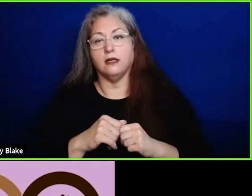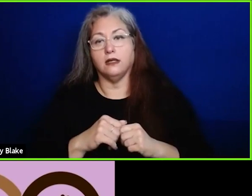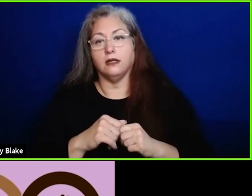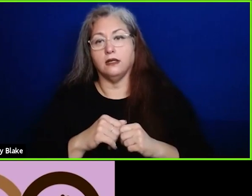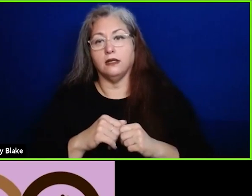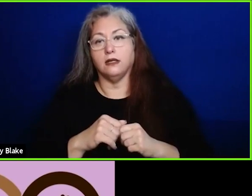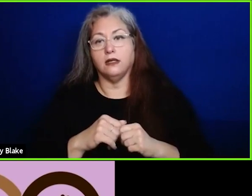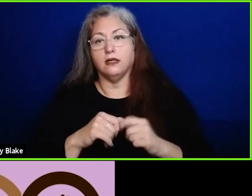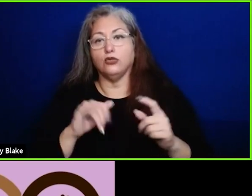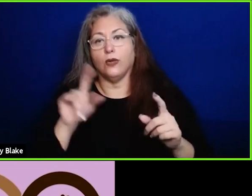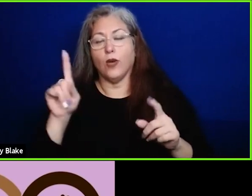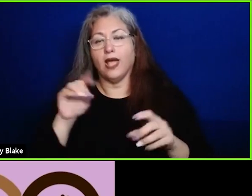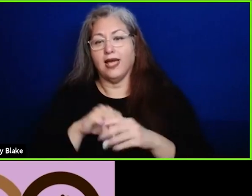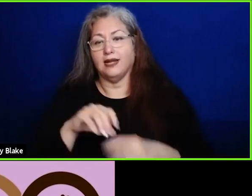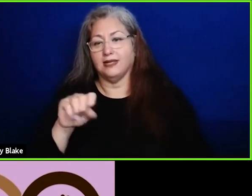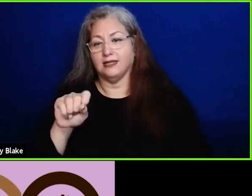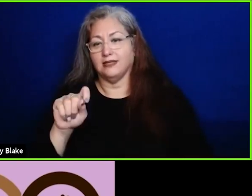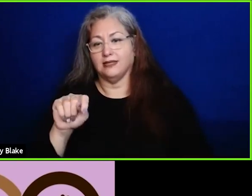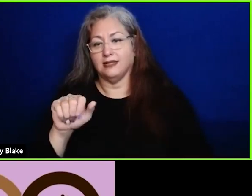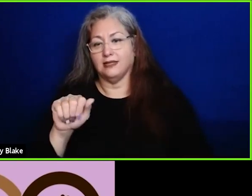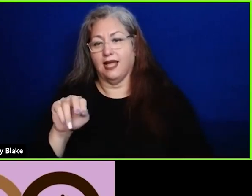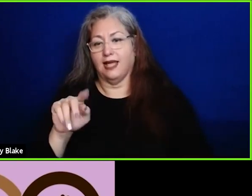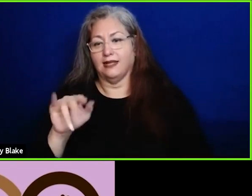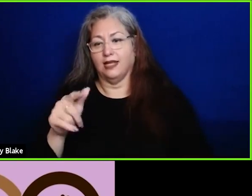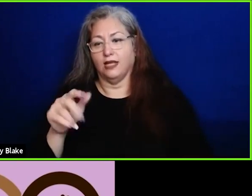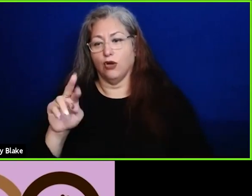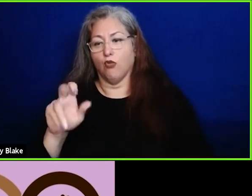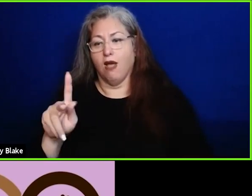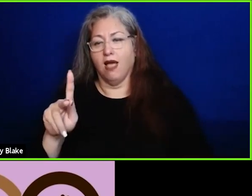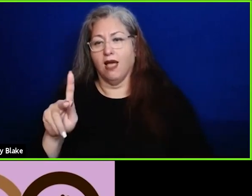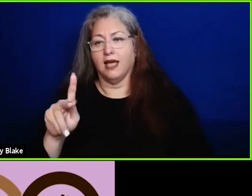at the Standing Rock Indian Reservation in North Dakota.